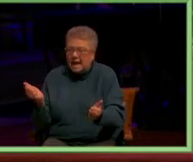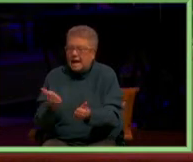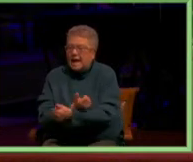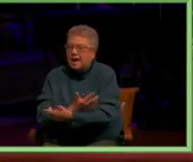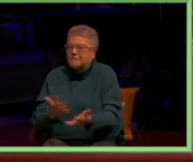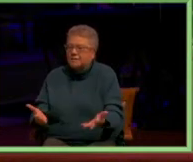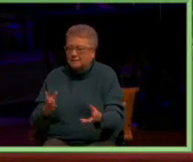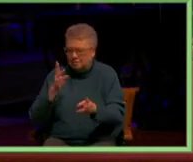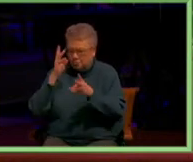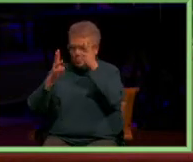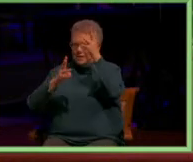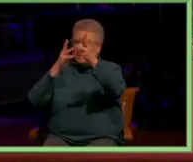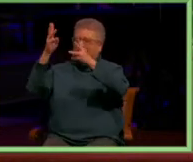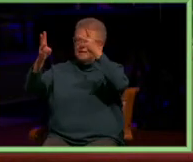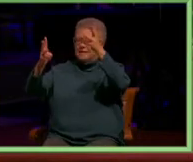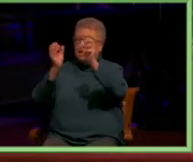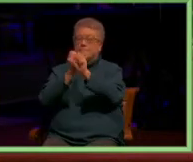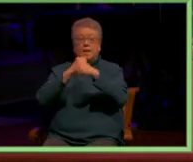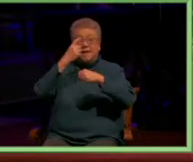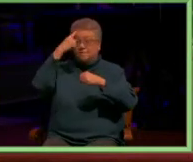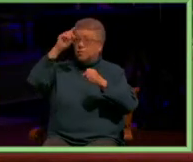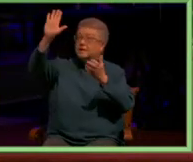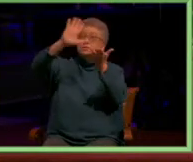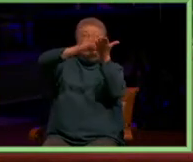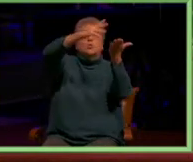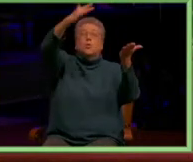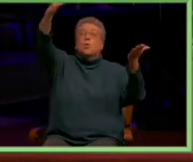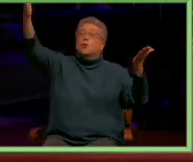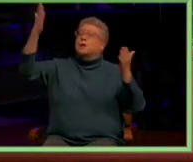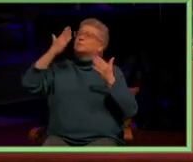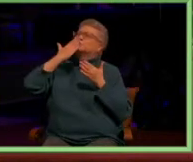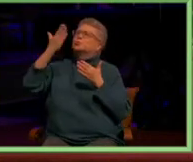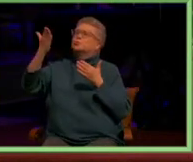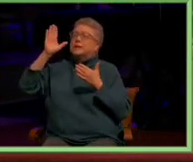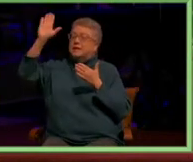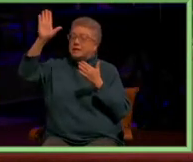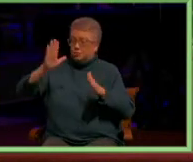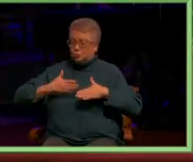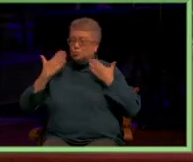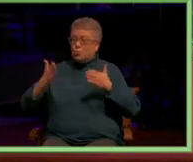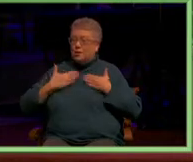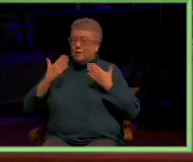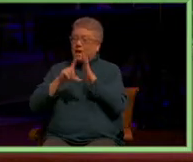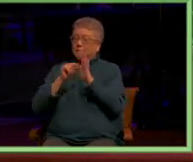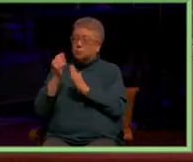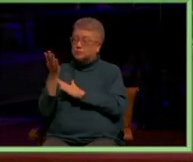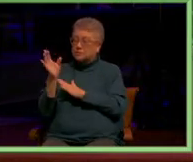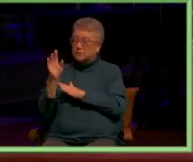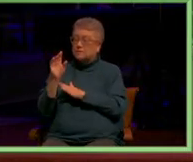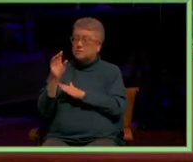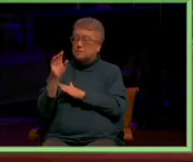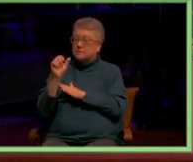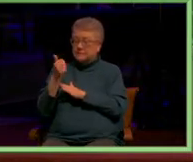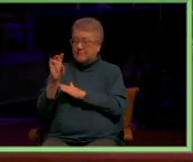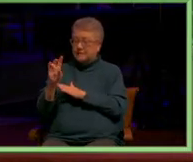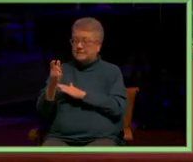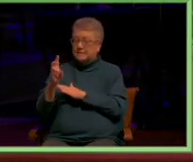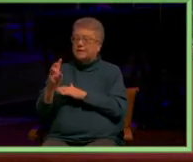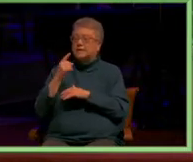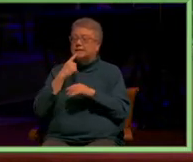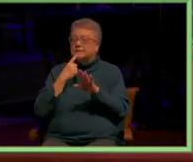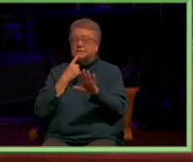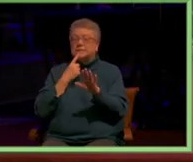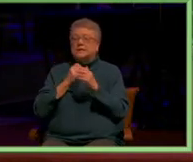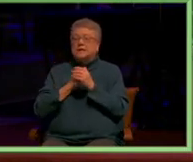created. It's all made for his glory, for his goodness, for his joy. And look at verse 17. Look at what it says in verse